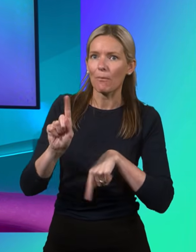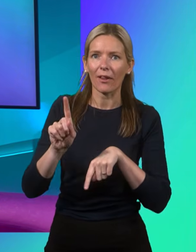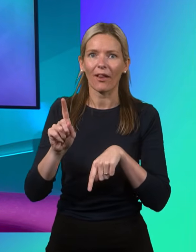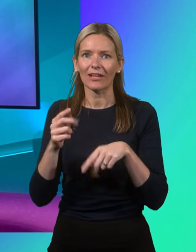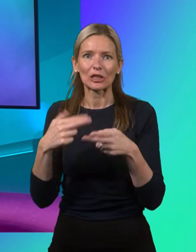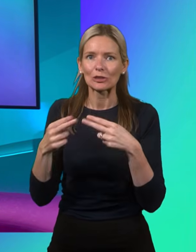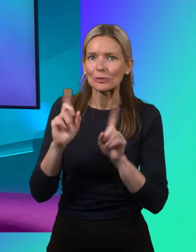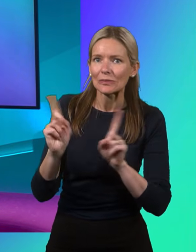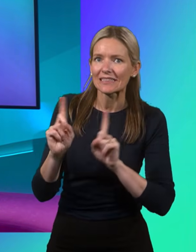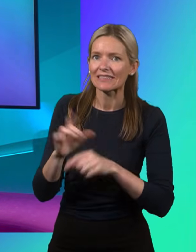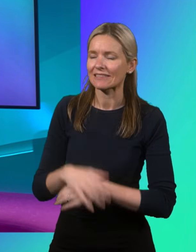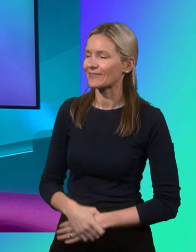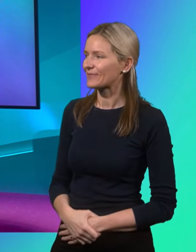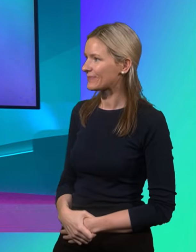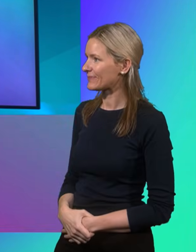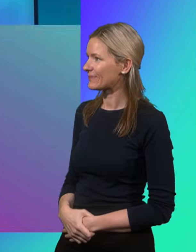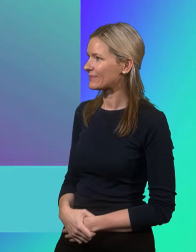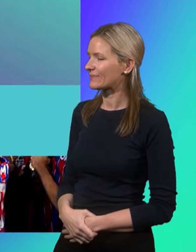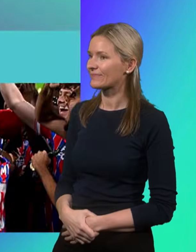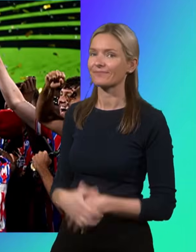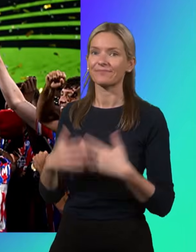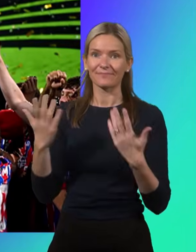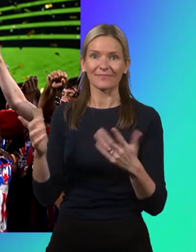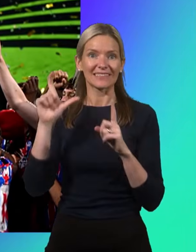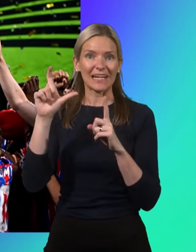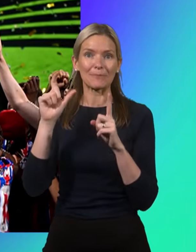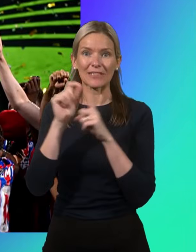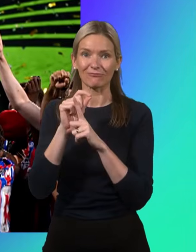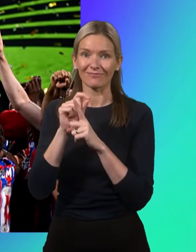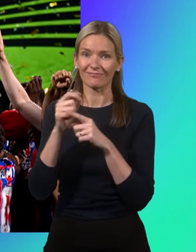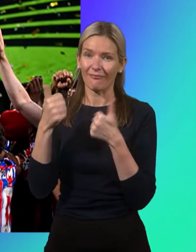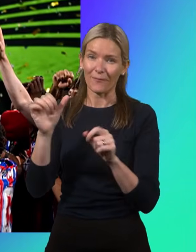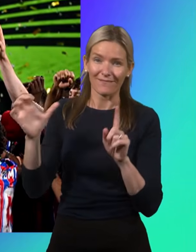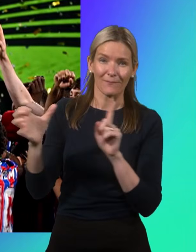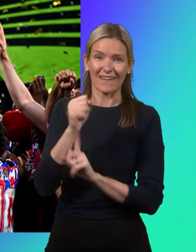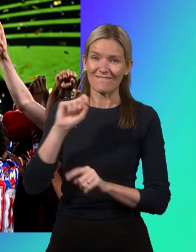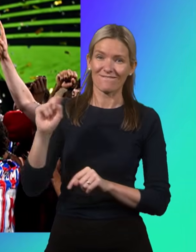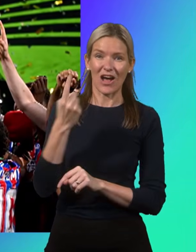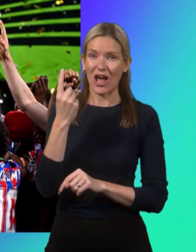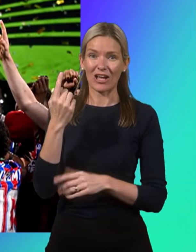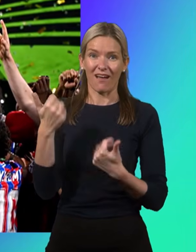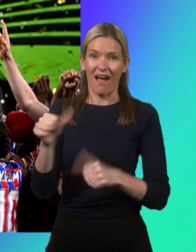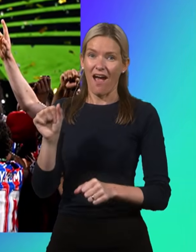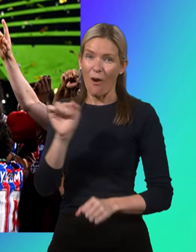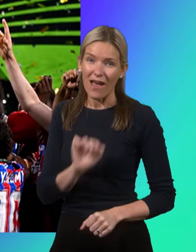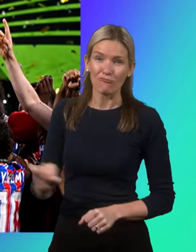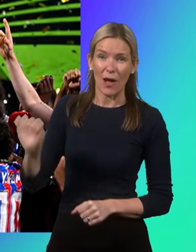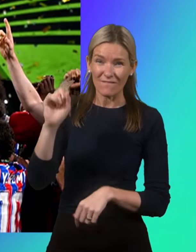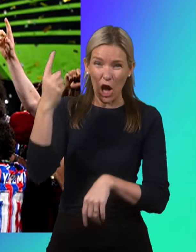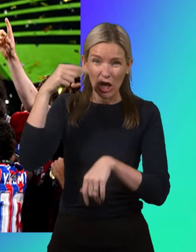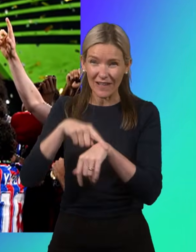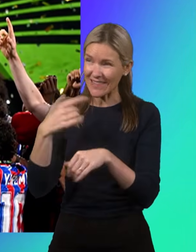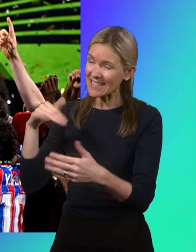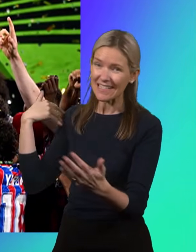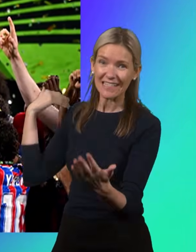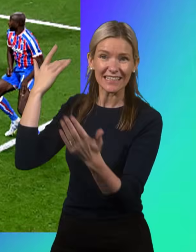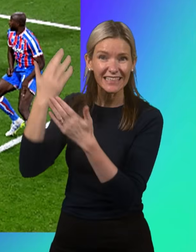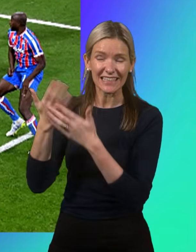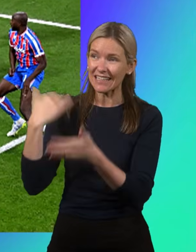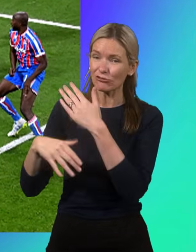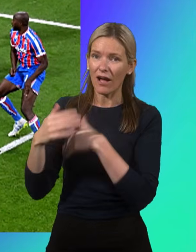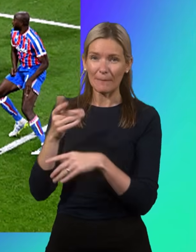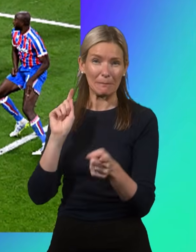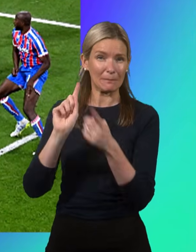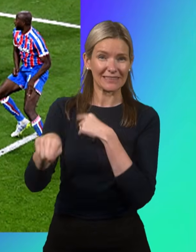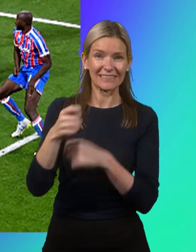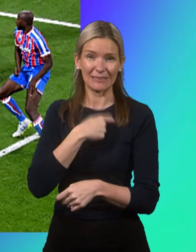news around, so let's get caught up. Crystal Palace have won a European trophy for the first time in their history,